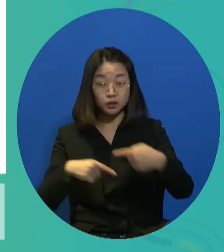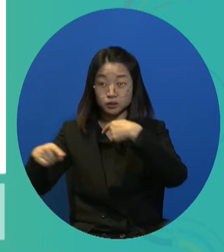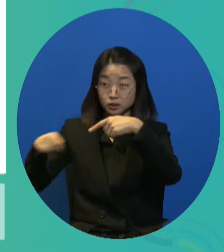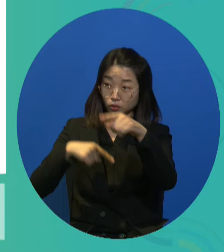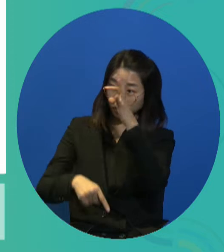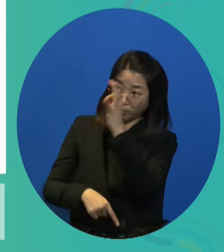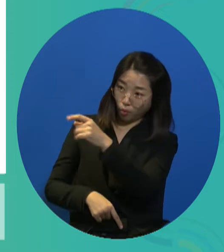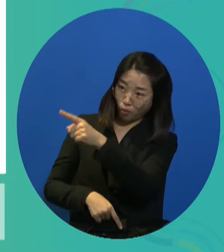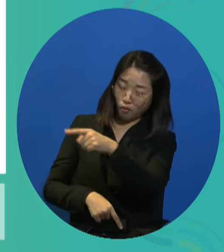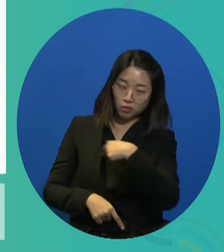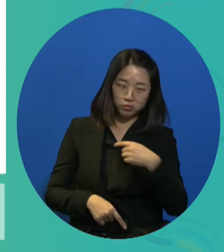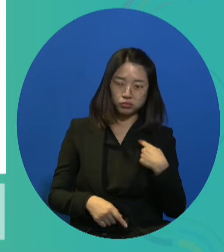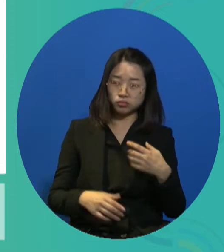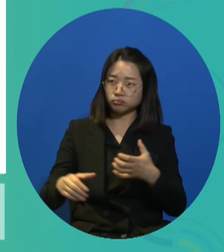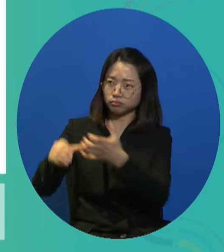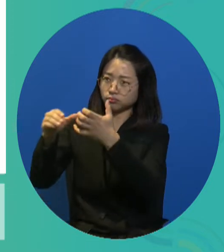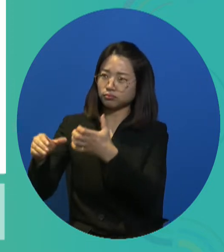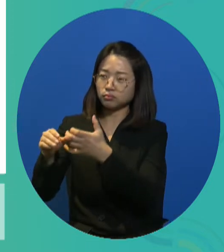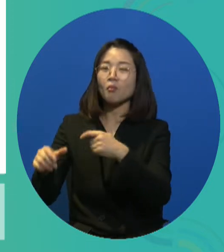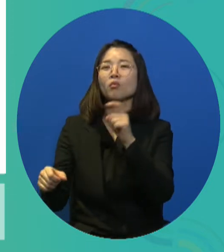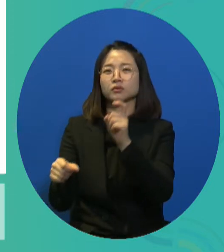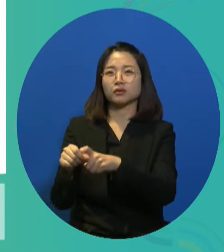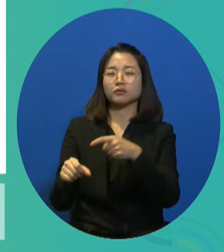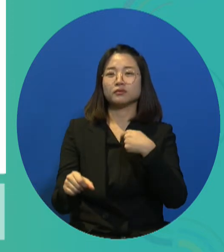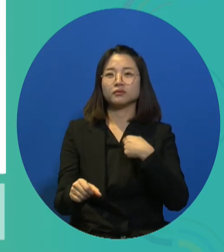impacted on deaf and disabled people.